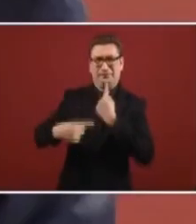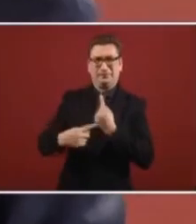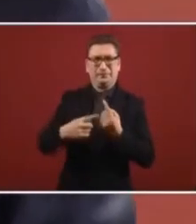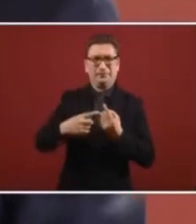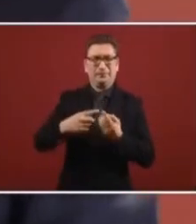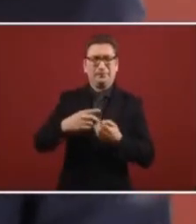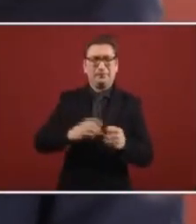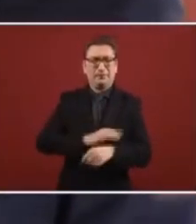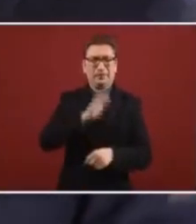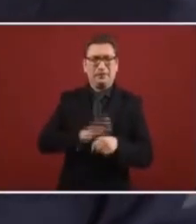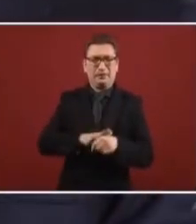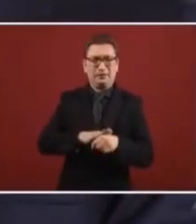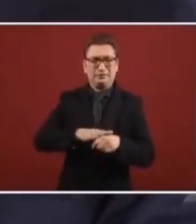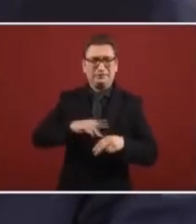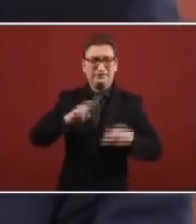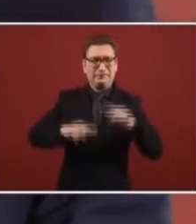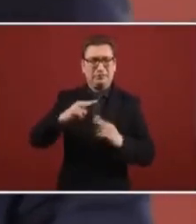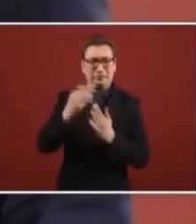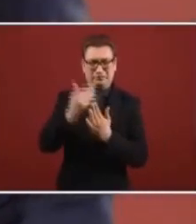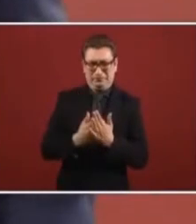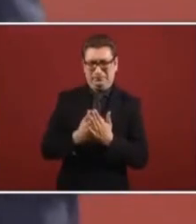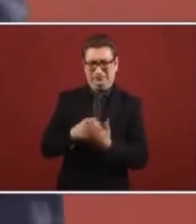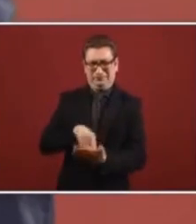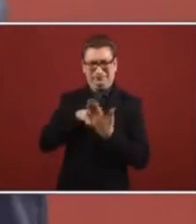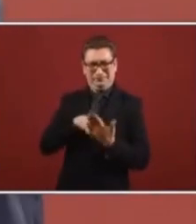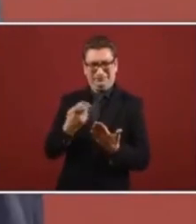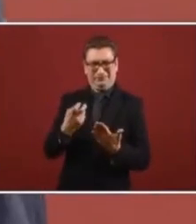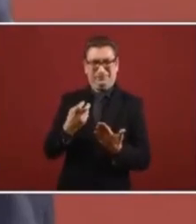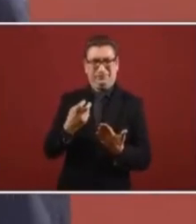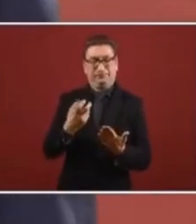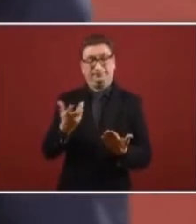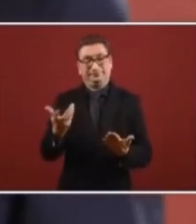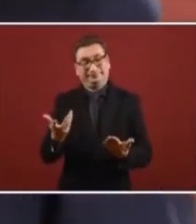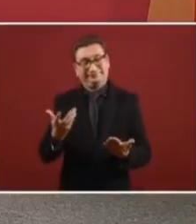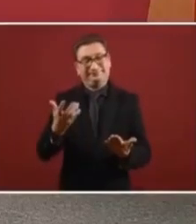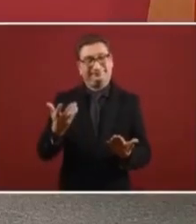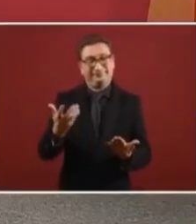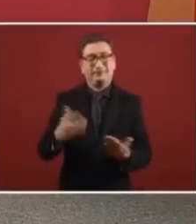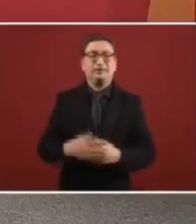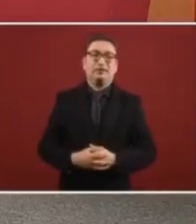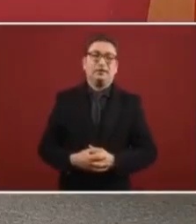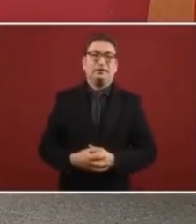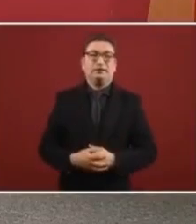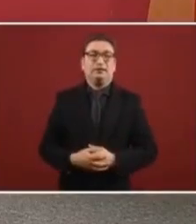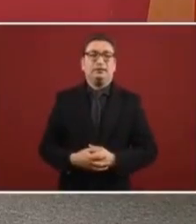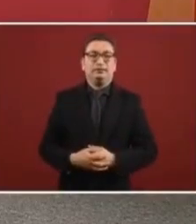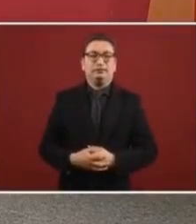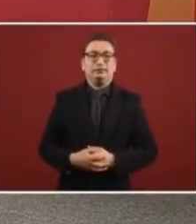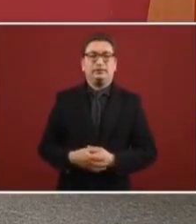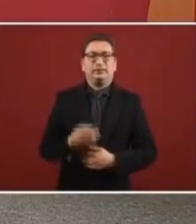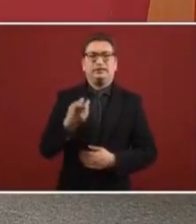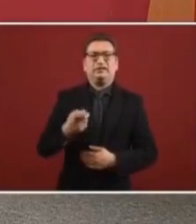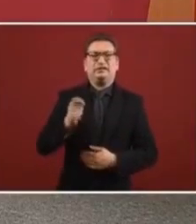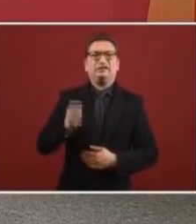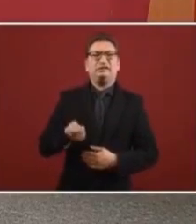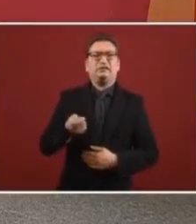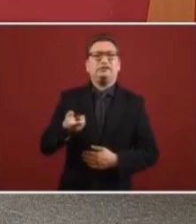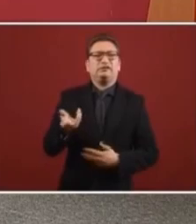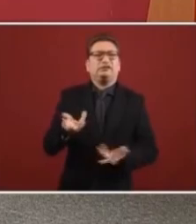Pero eso, pues es propio de